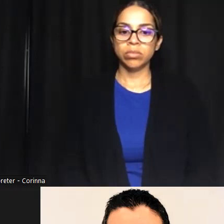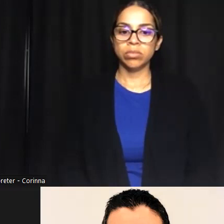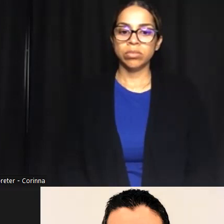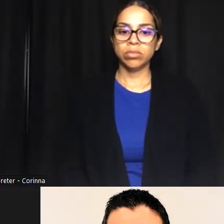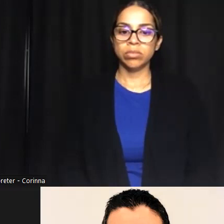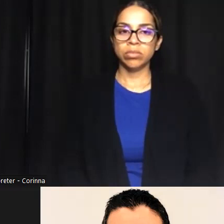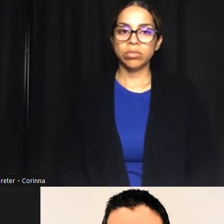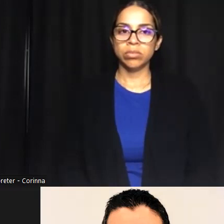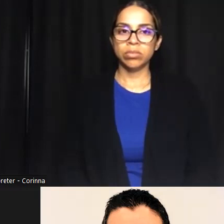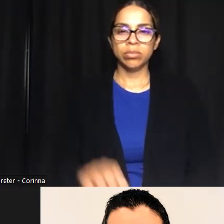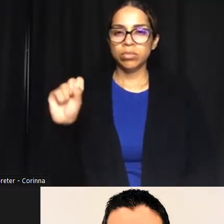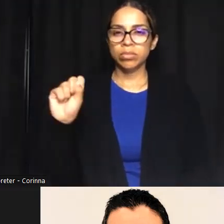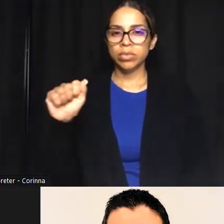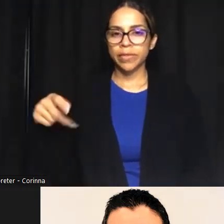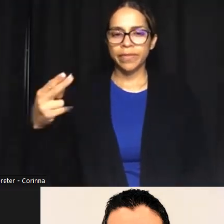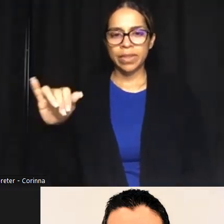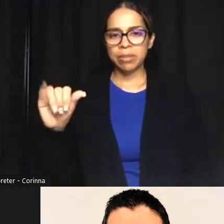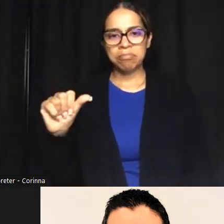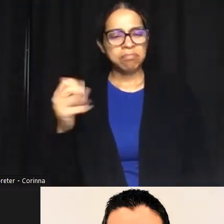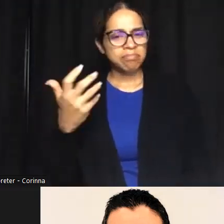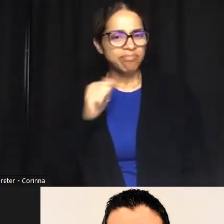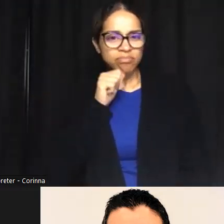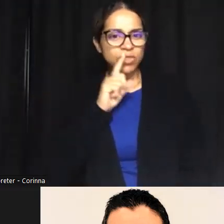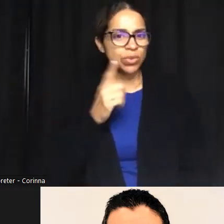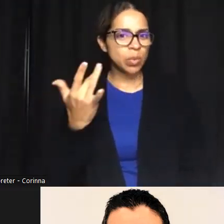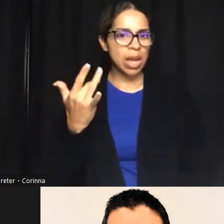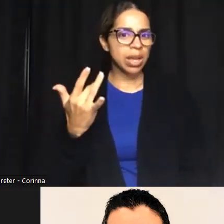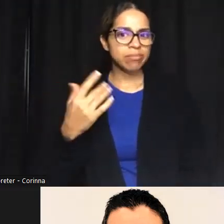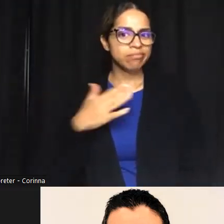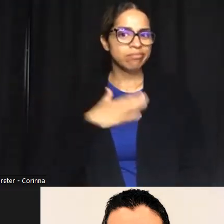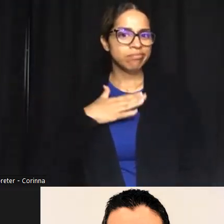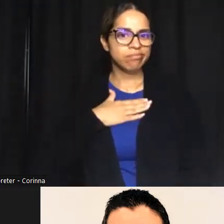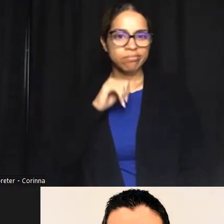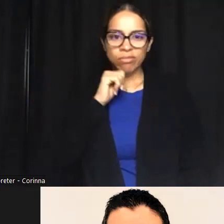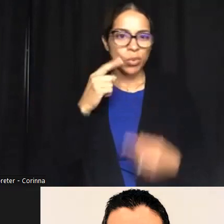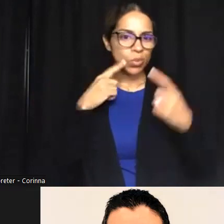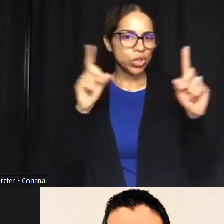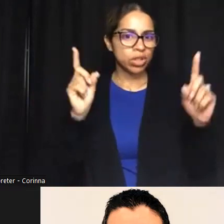For some reason, it's still not working for me. Can someone else try and see?